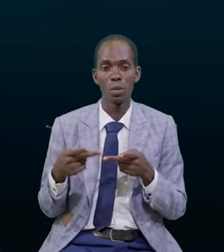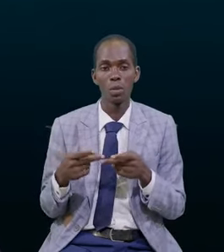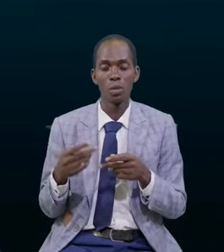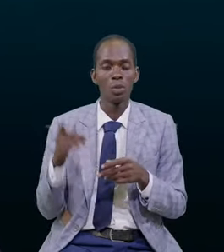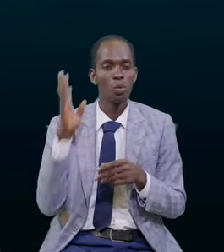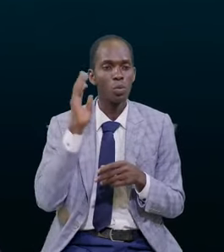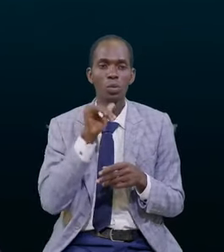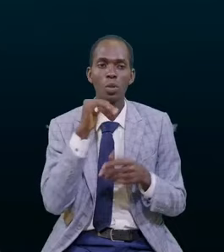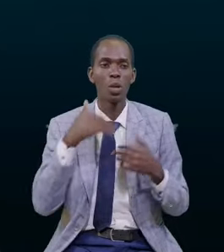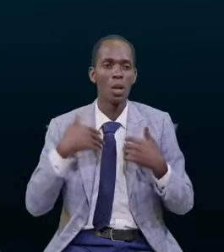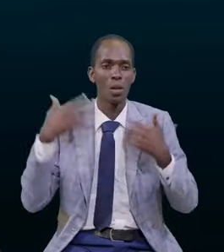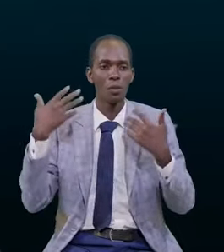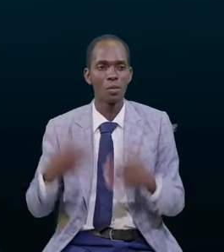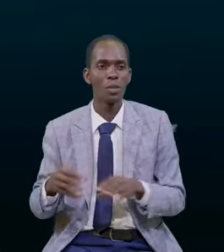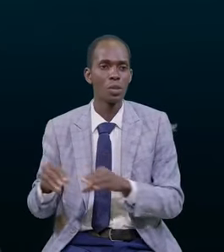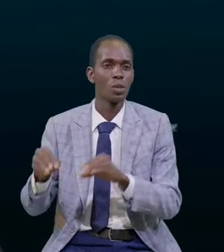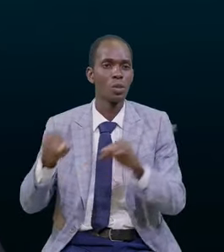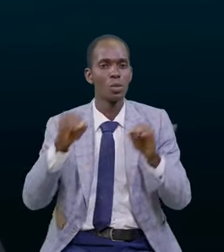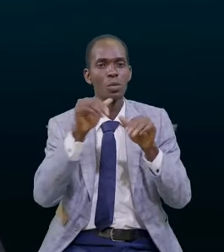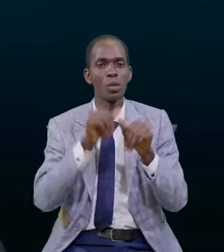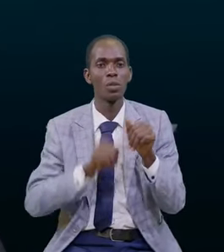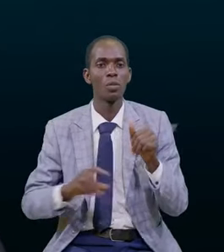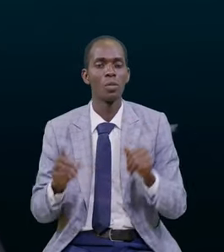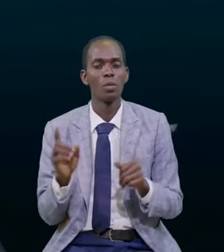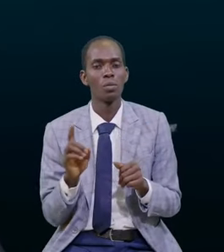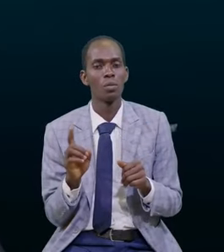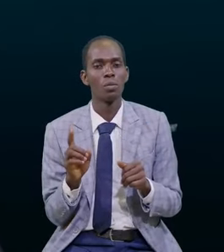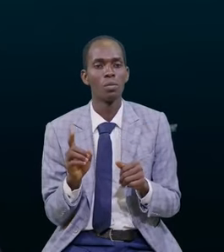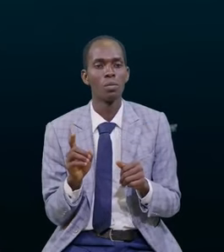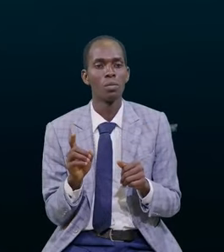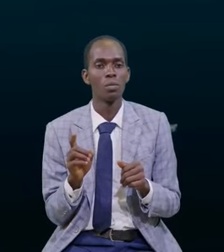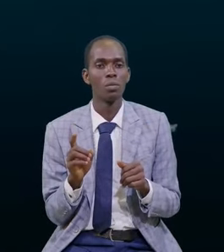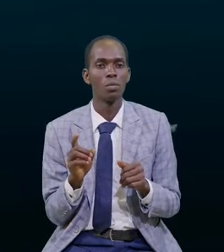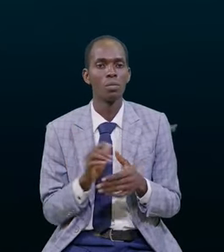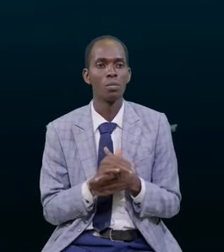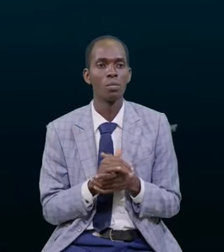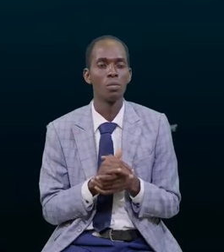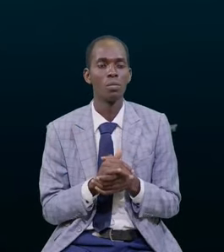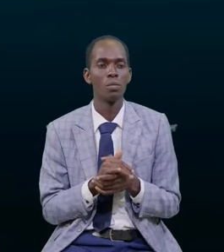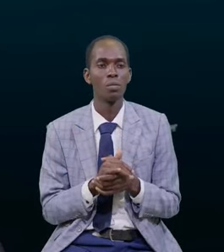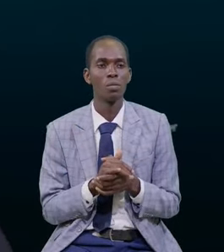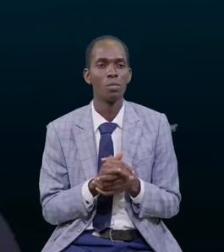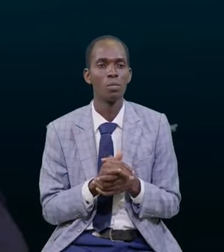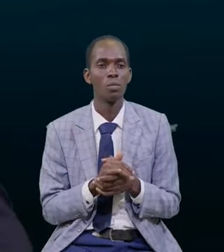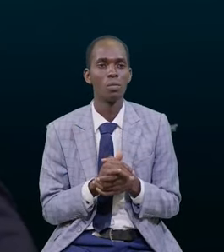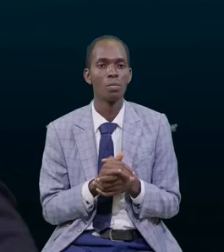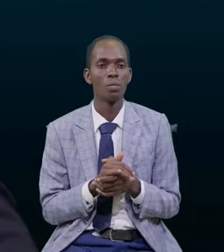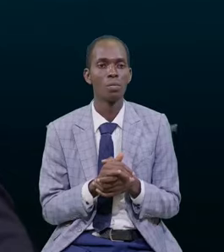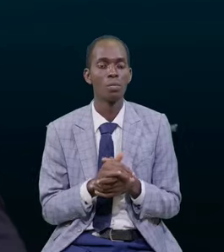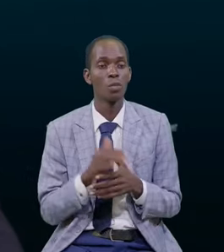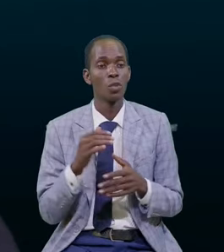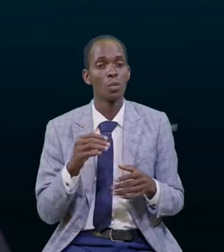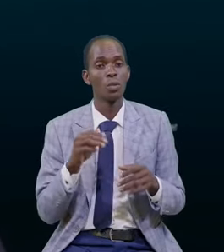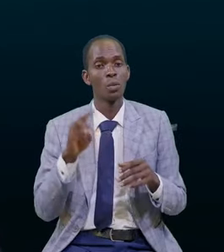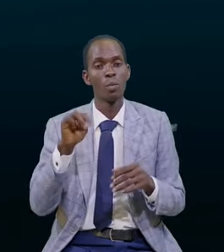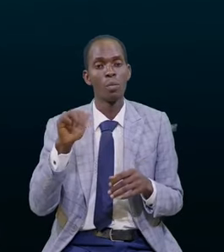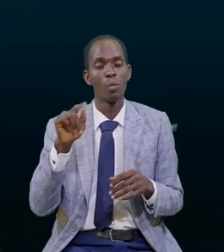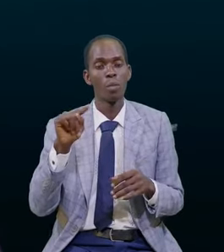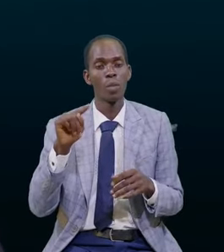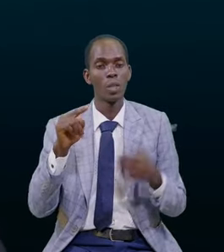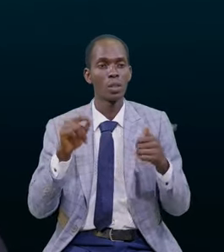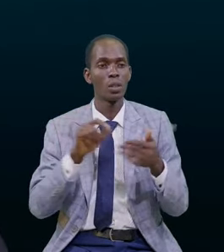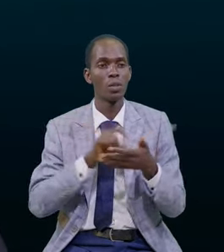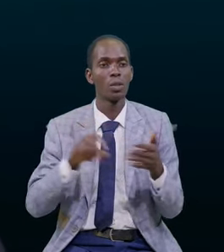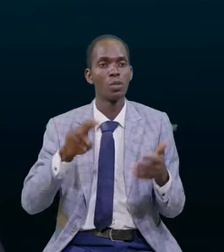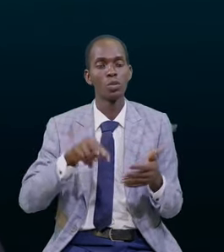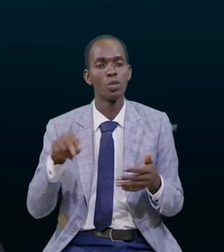of Israel the son sorry that's verse 23 I'm reading sorry verse 22 and ye shall be hated of all men for my